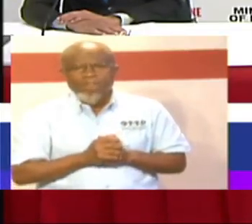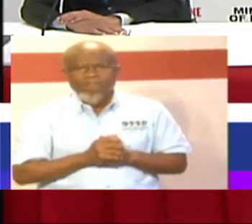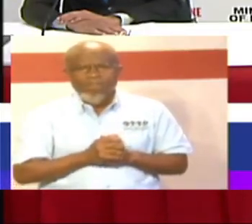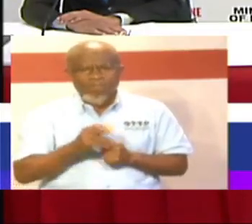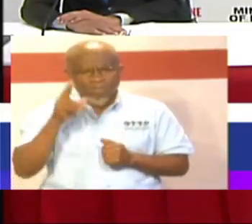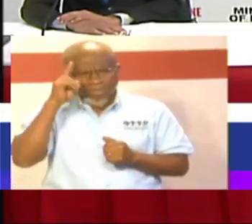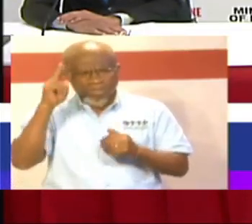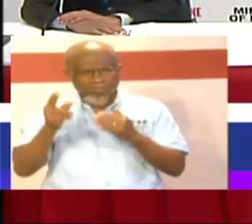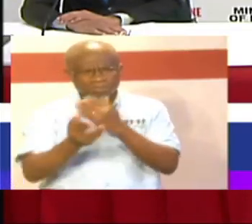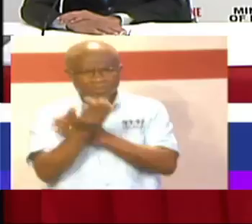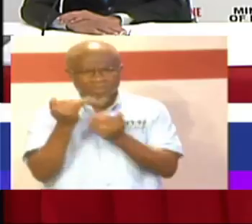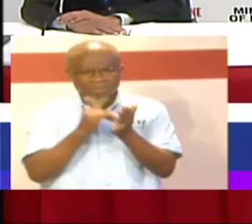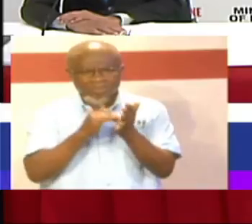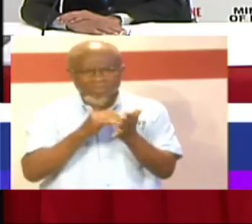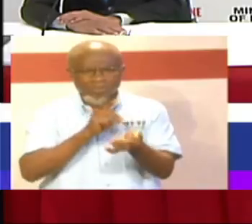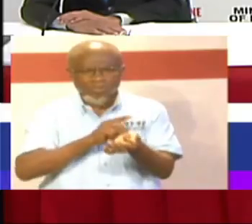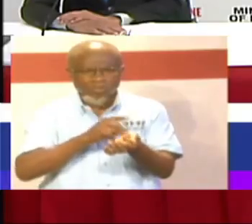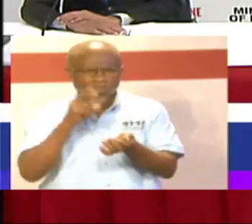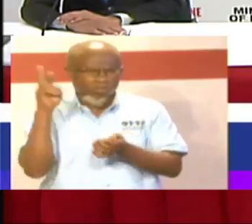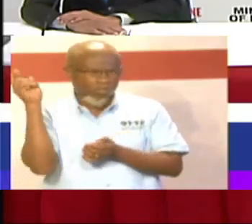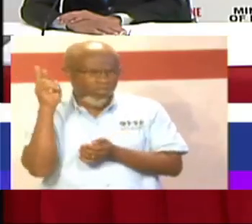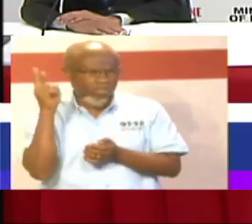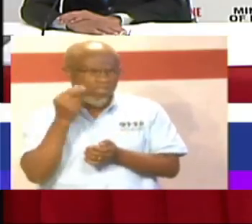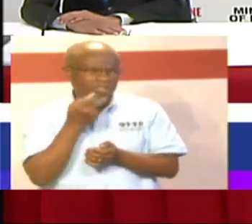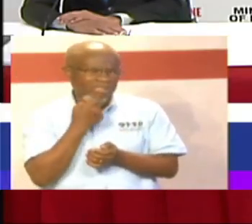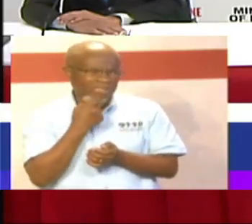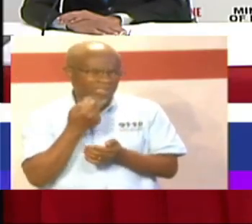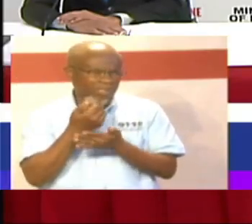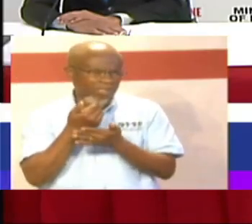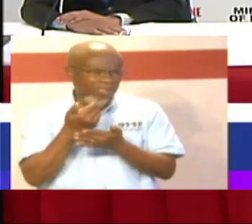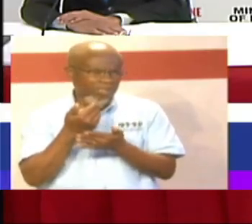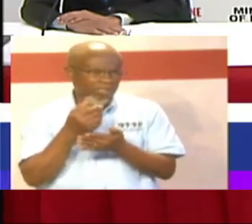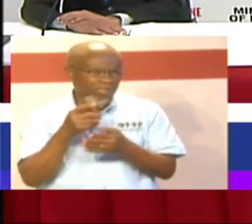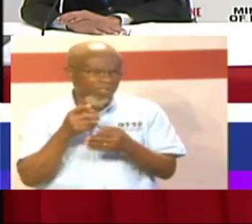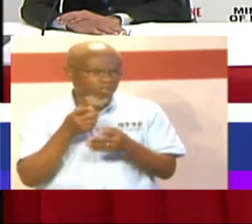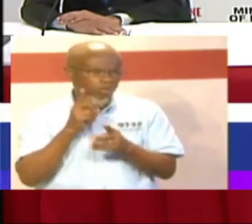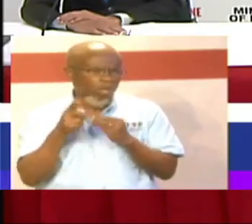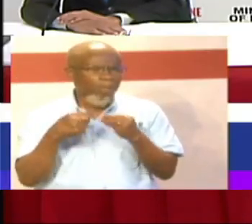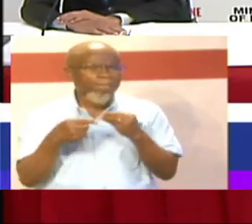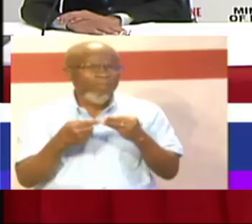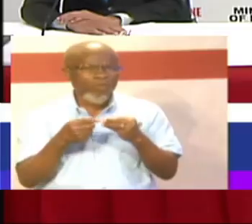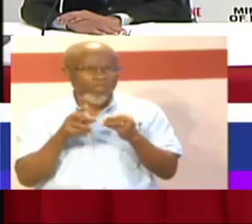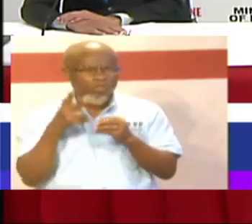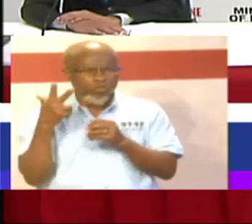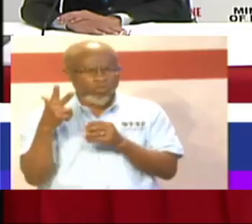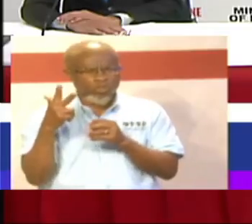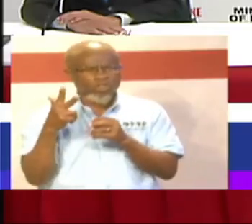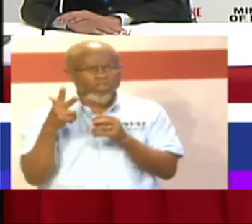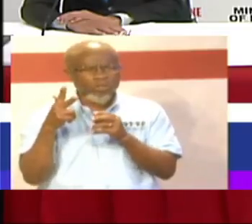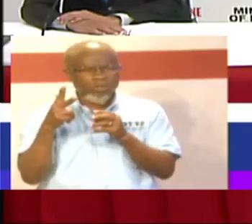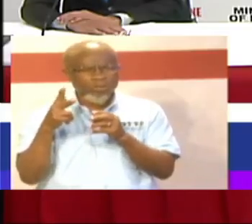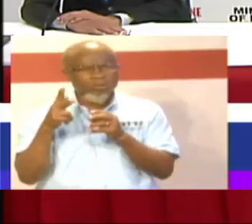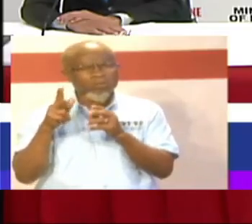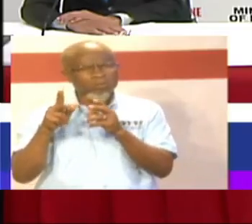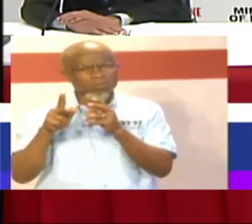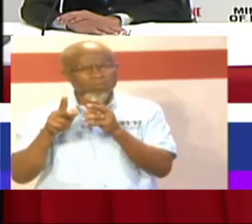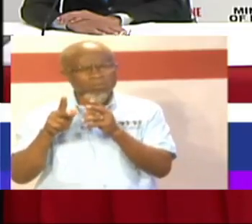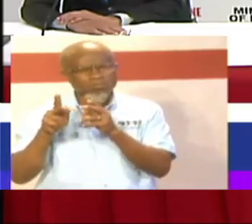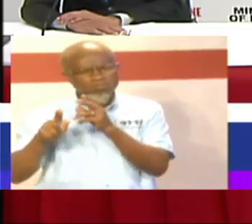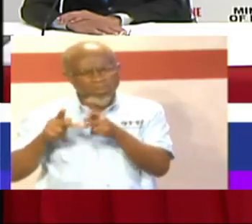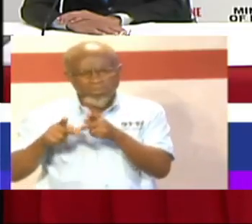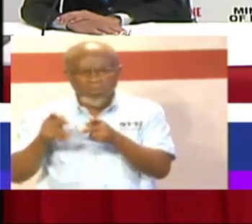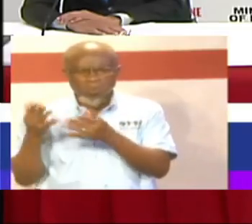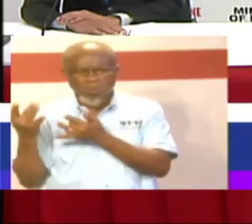All right, morning again. Dr. Abdul Richards, you would have mentioned that case of these 3 people basically taking too long to come into